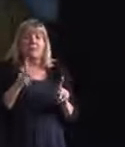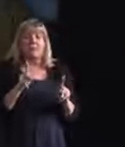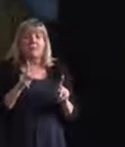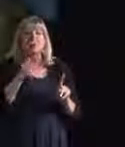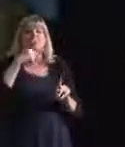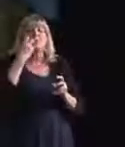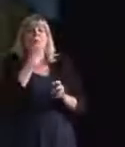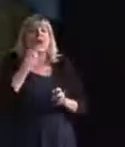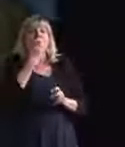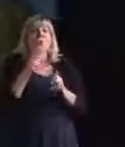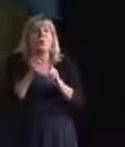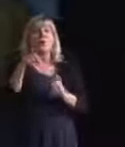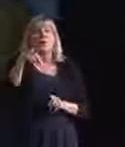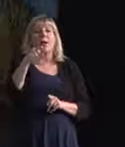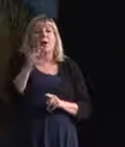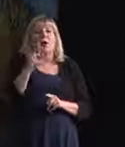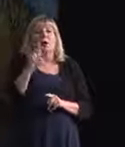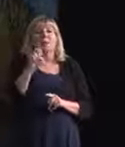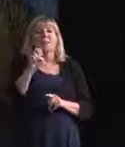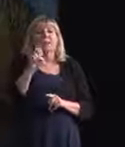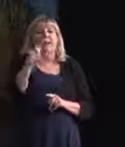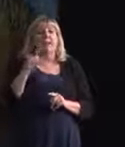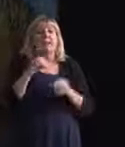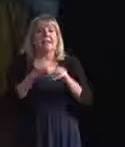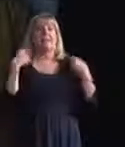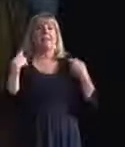to pronounce the word parsley in Spanish,